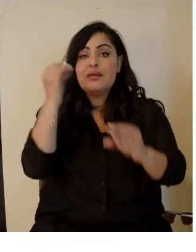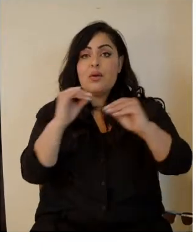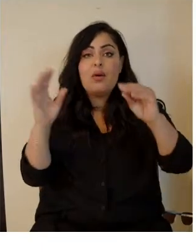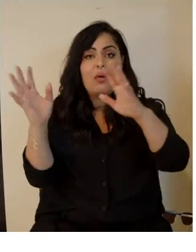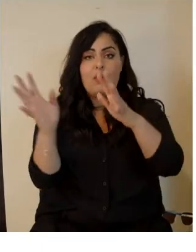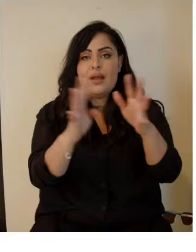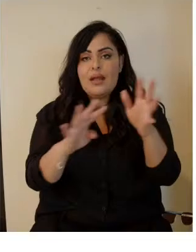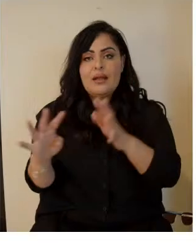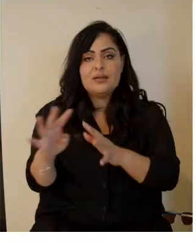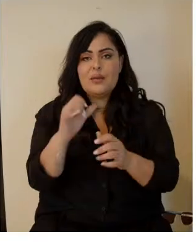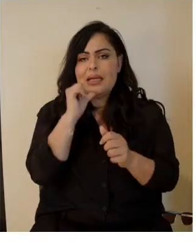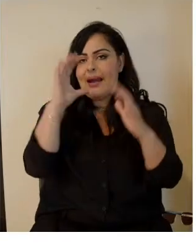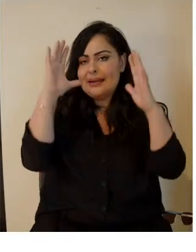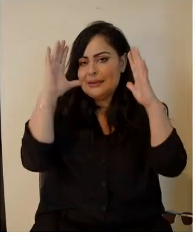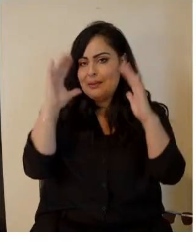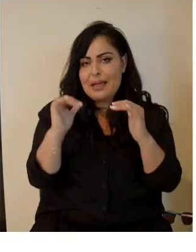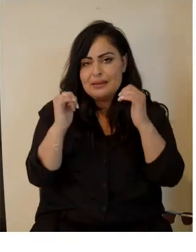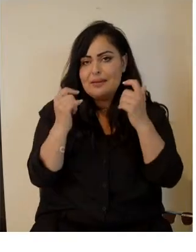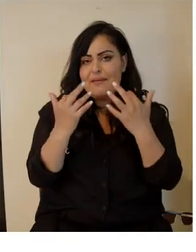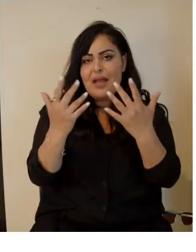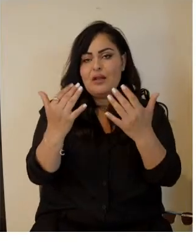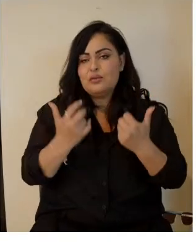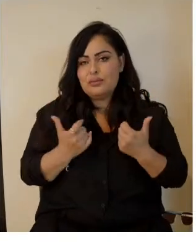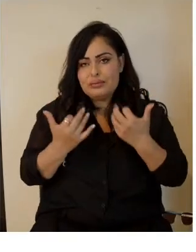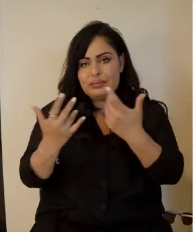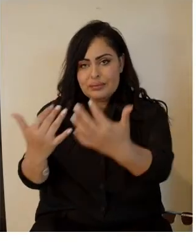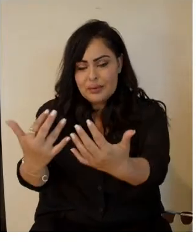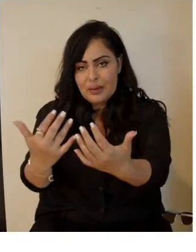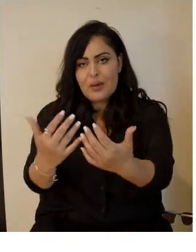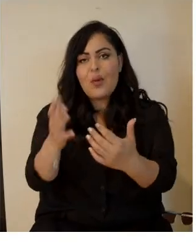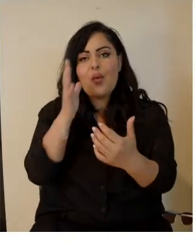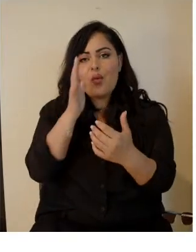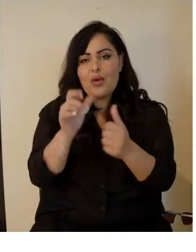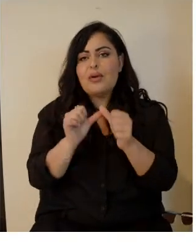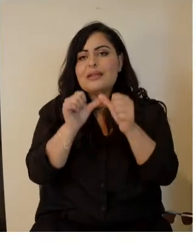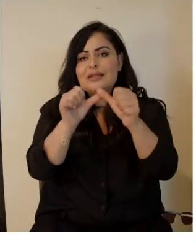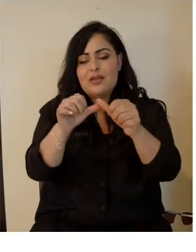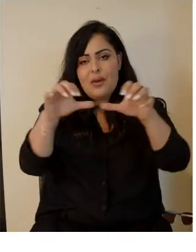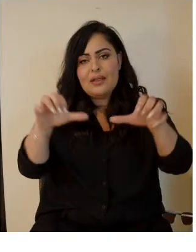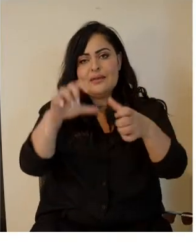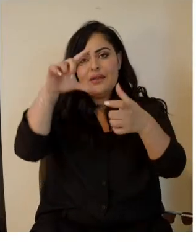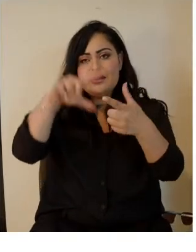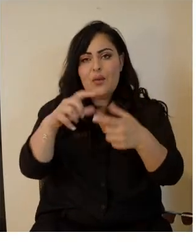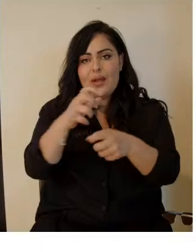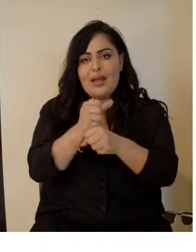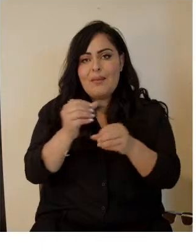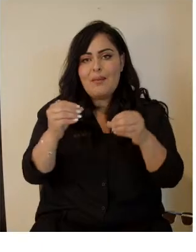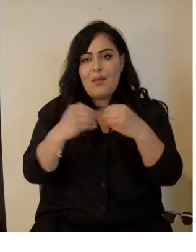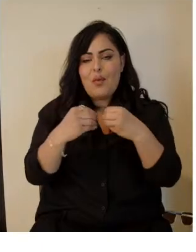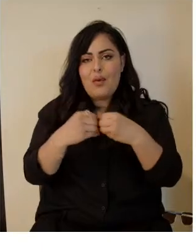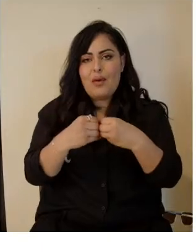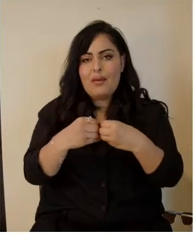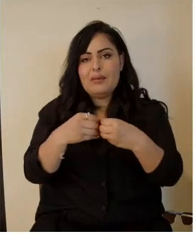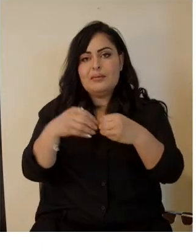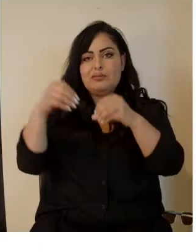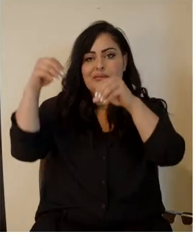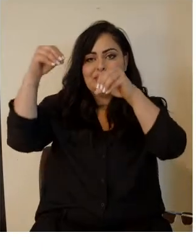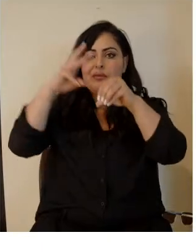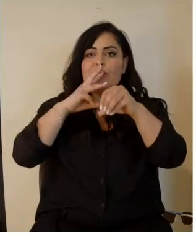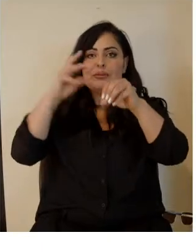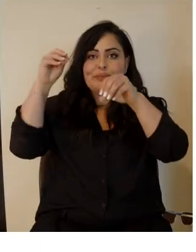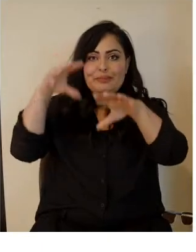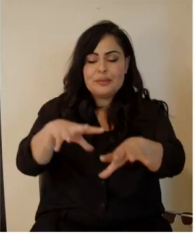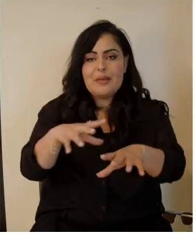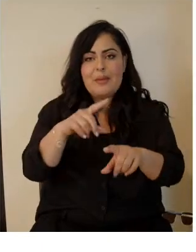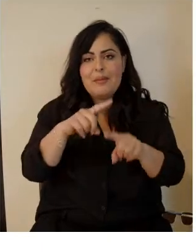expecting the fire to make any significant pushes. It's going to remain pretty active until we can get line on it. But without the wind,